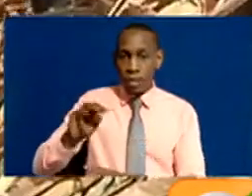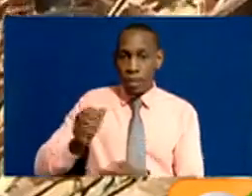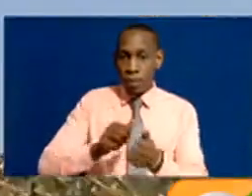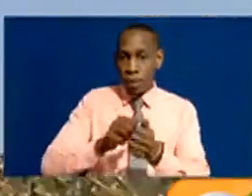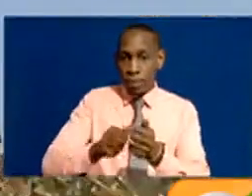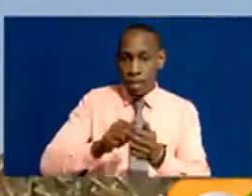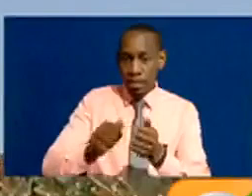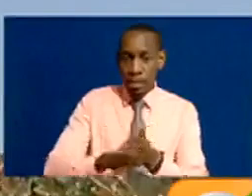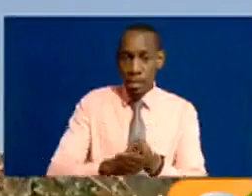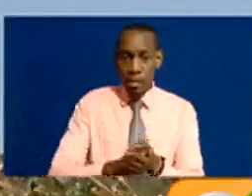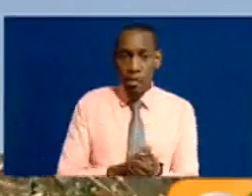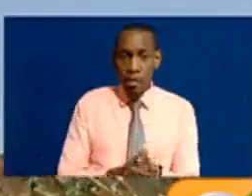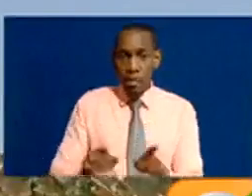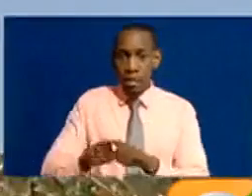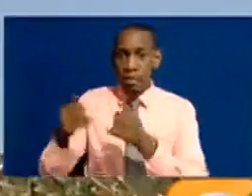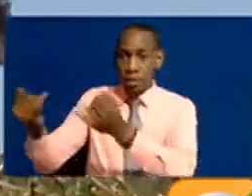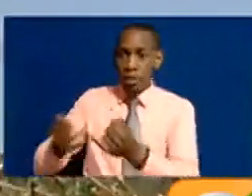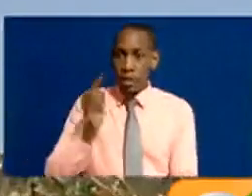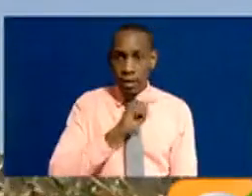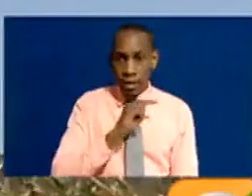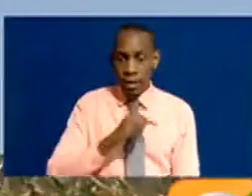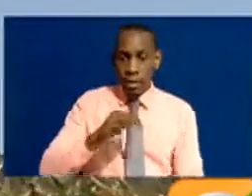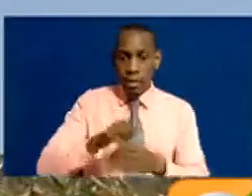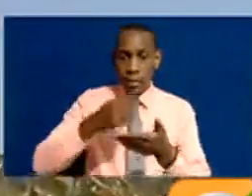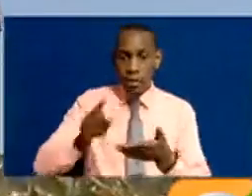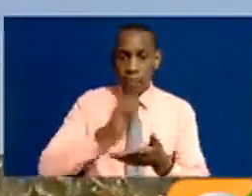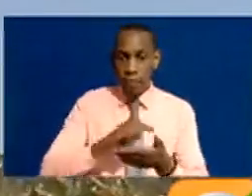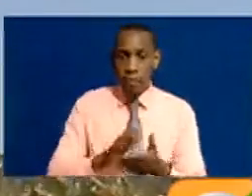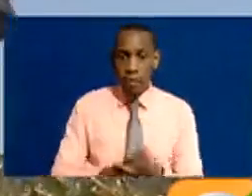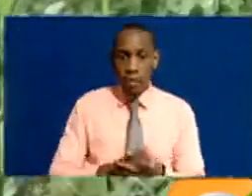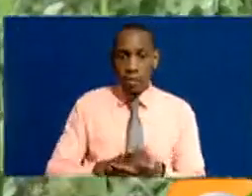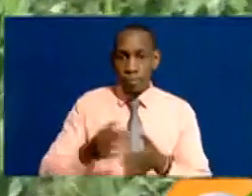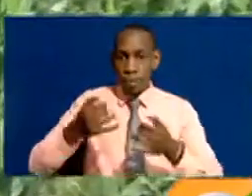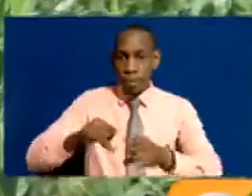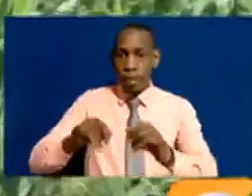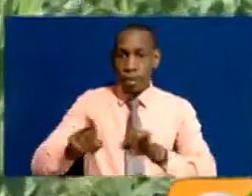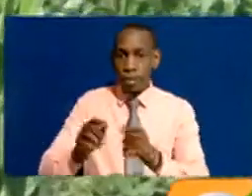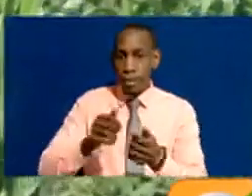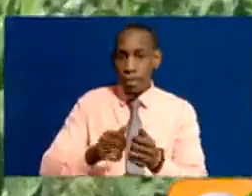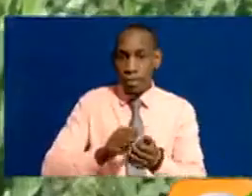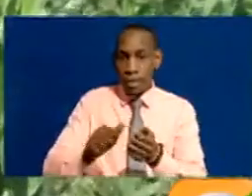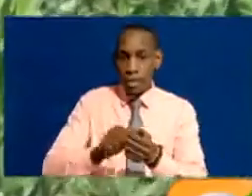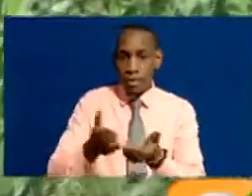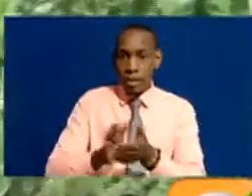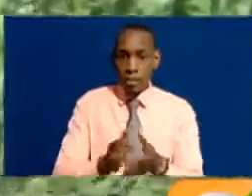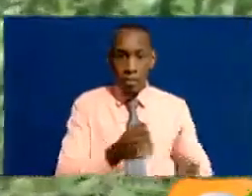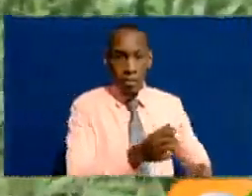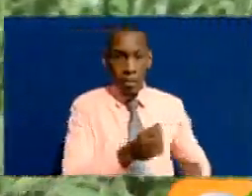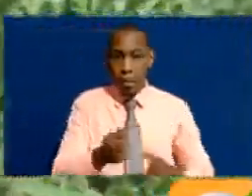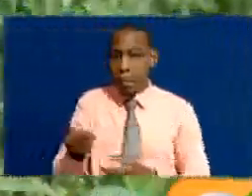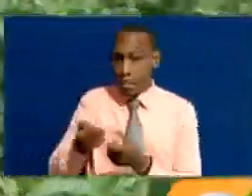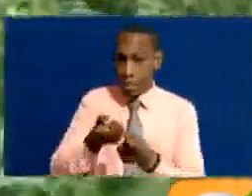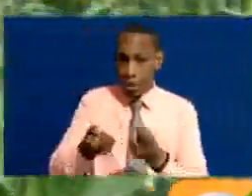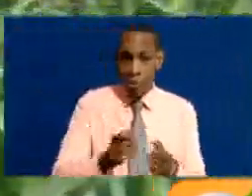resistance to maize borers will be introduced once it passes field trials. The maize will need little spraying of